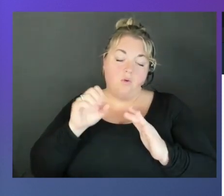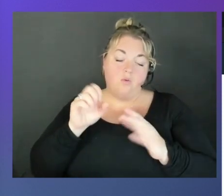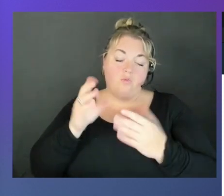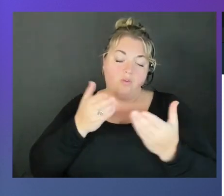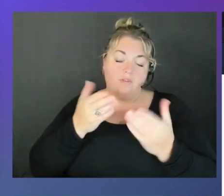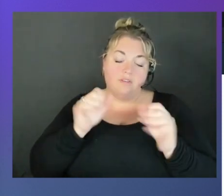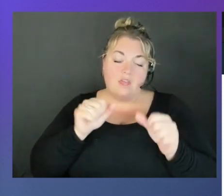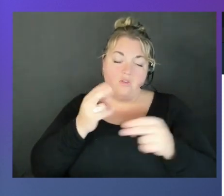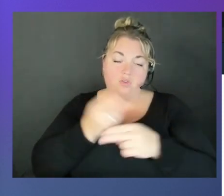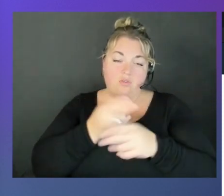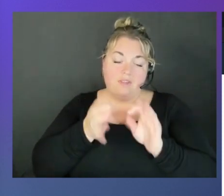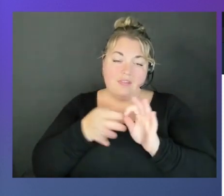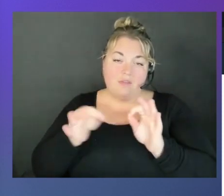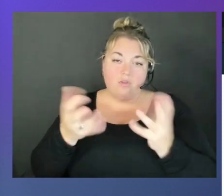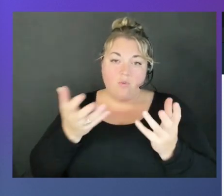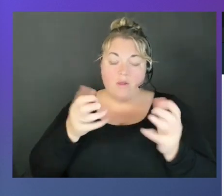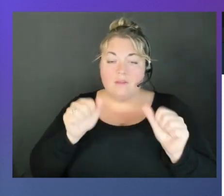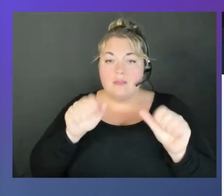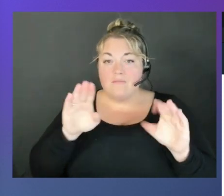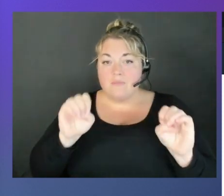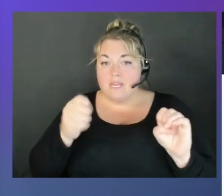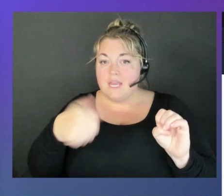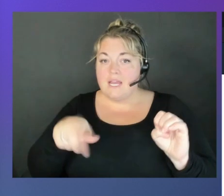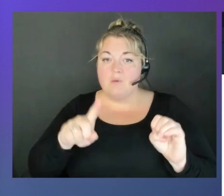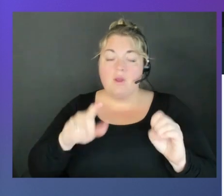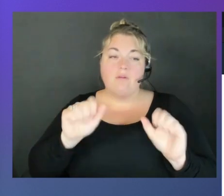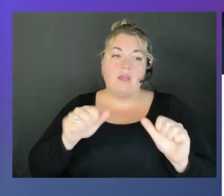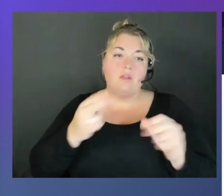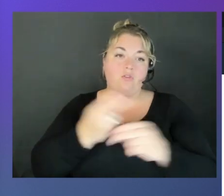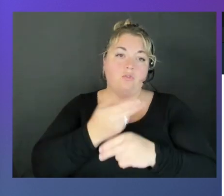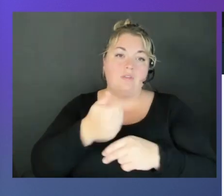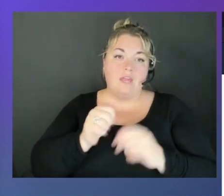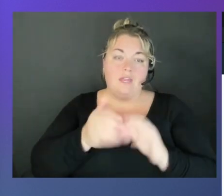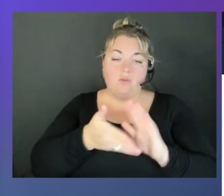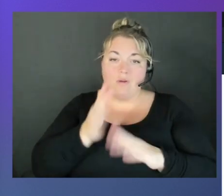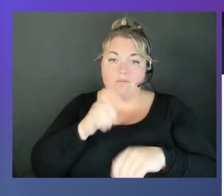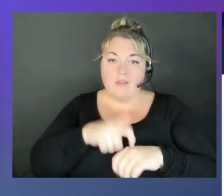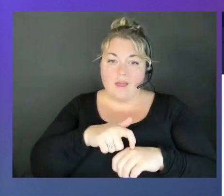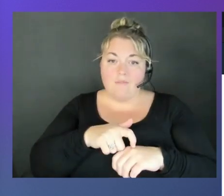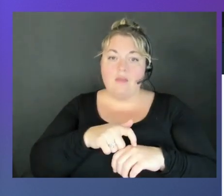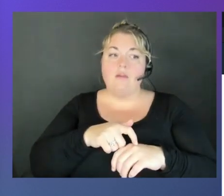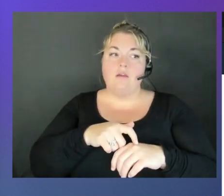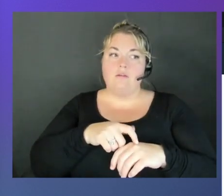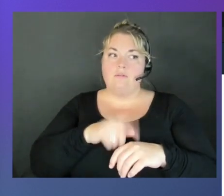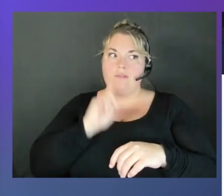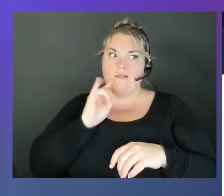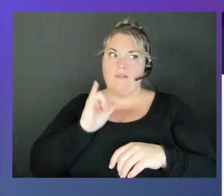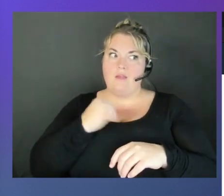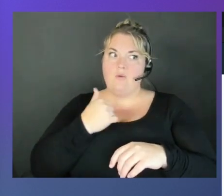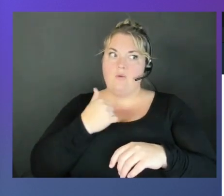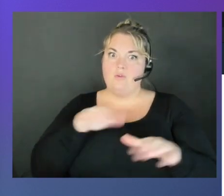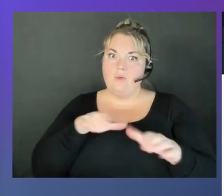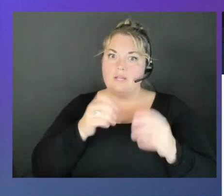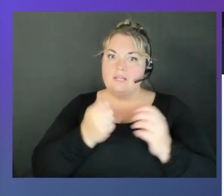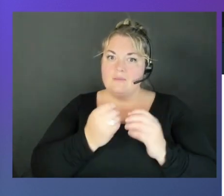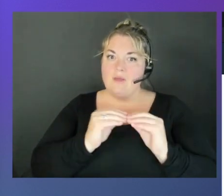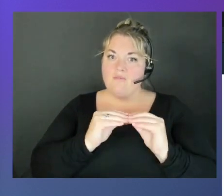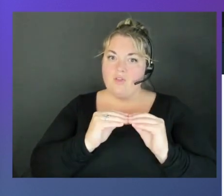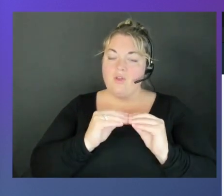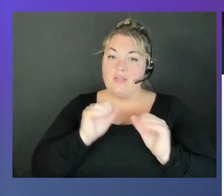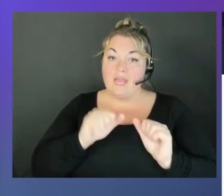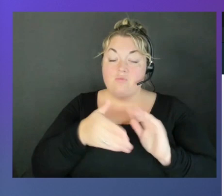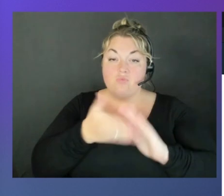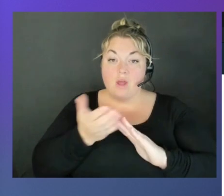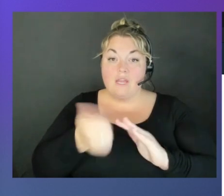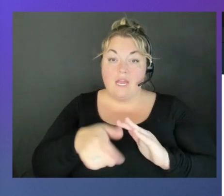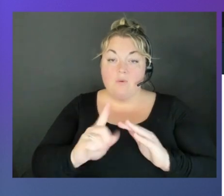they want. They can be anywhere. They can use any runtime. But now sounds like we're taking that a step further where it can run anywhere we